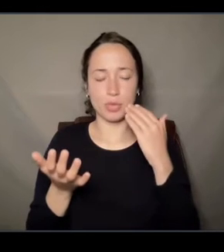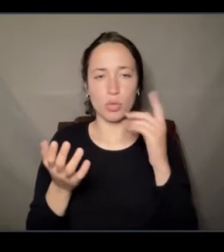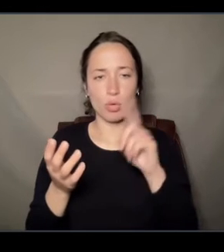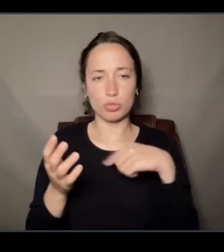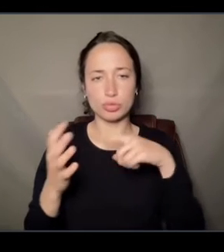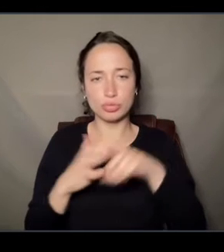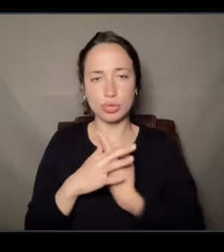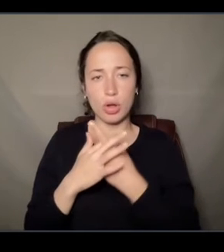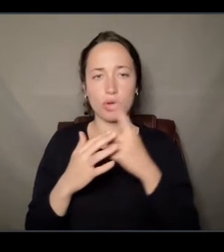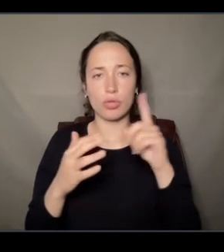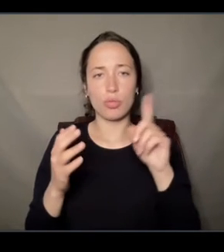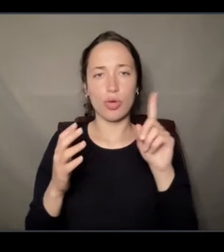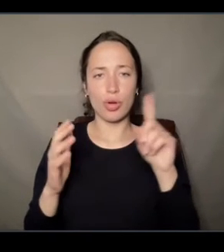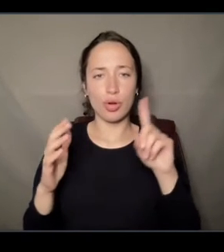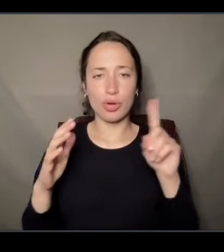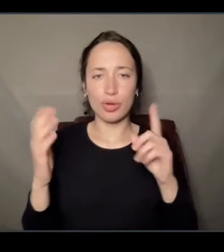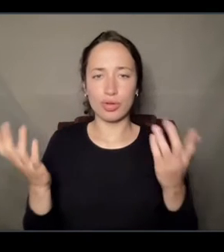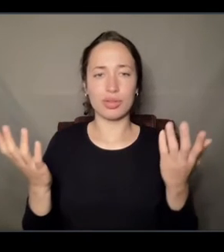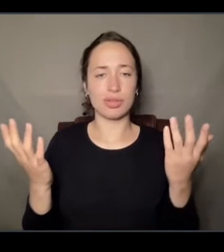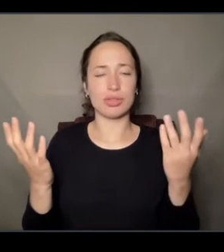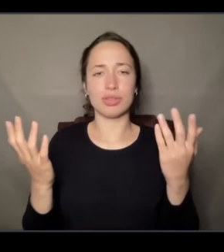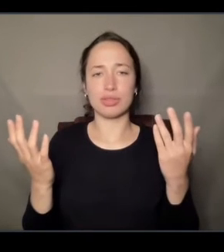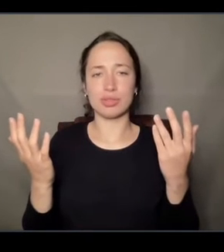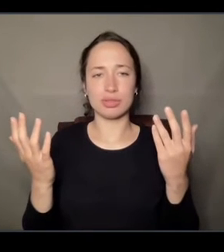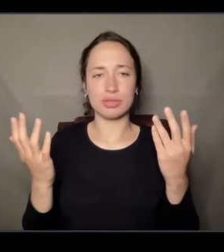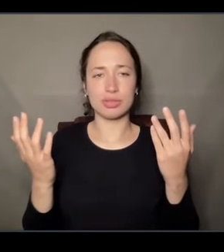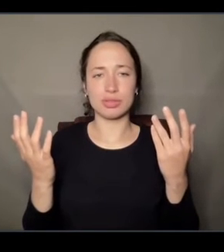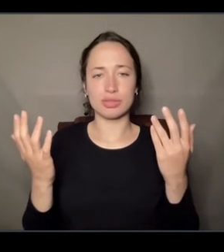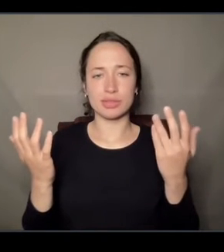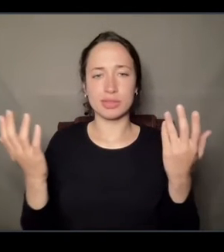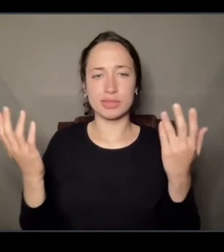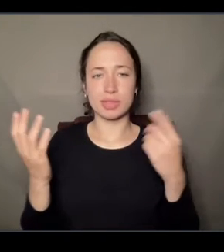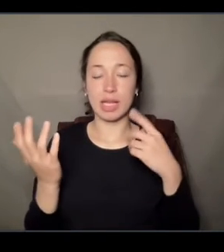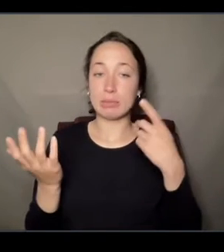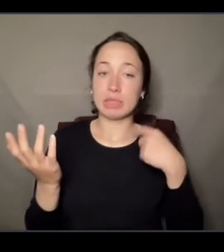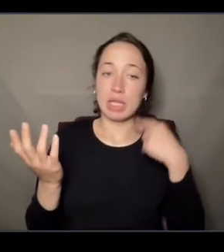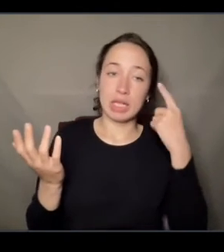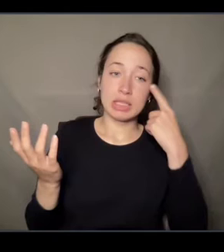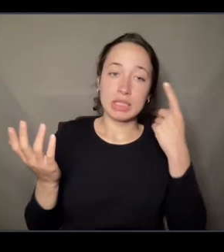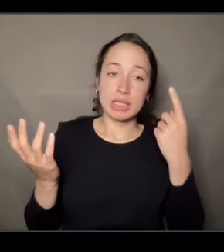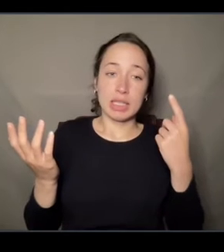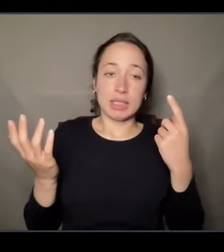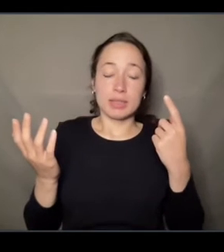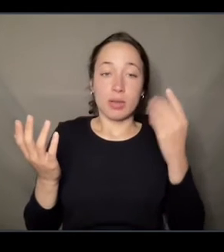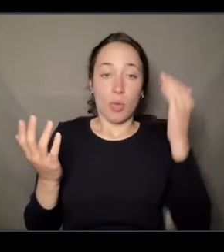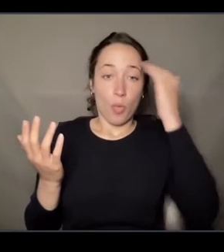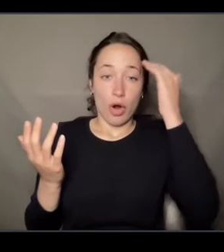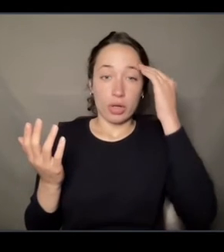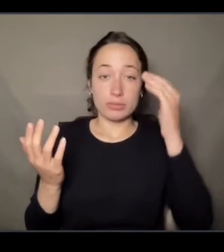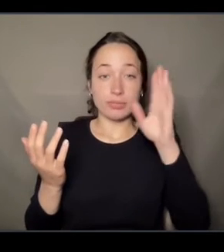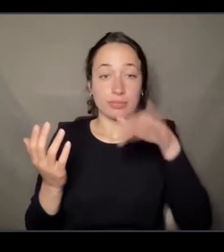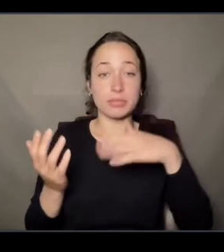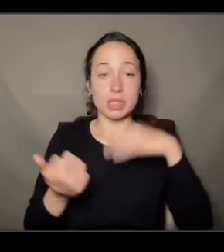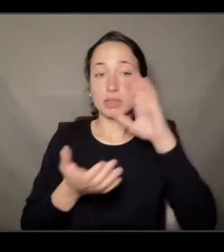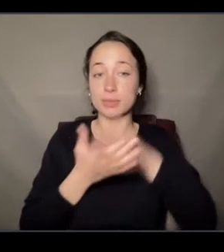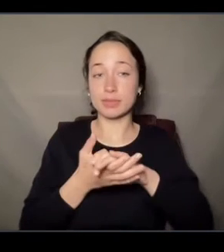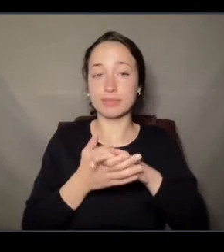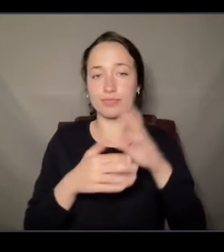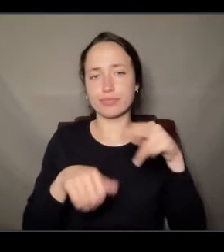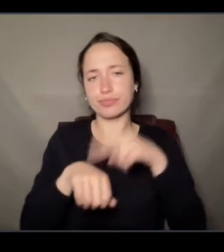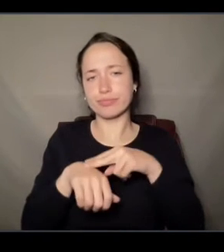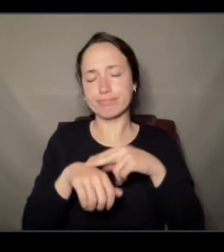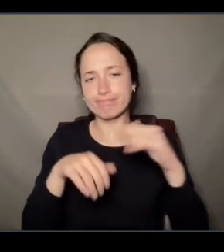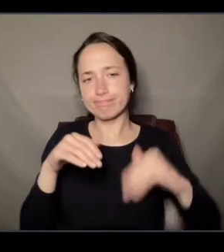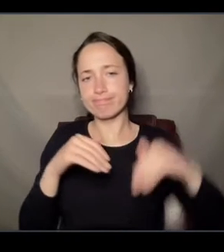do we start? Where can we start? I mean, I think being the awareness, like even